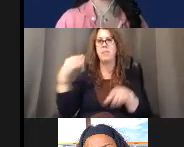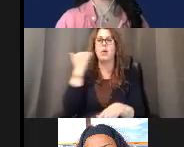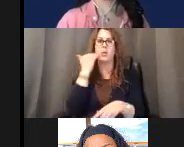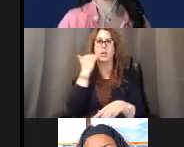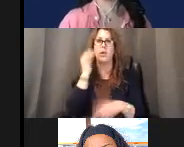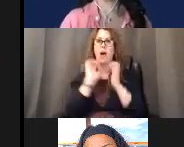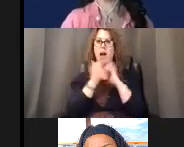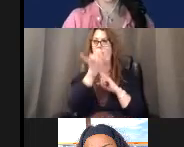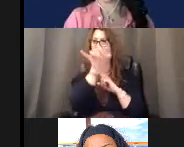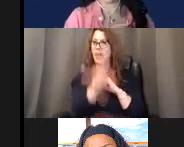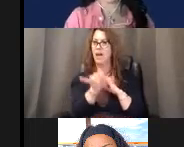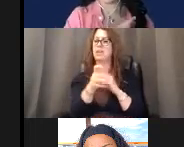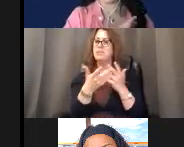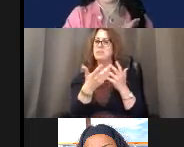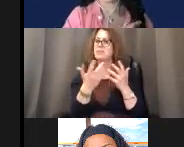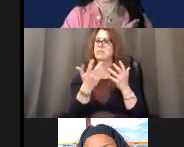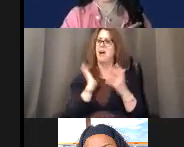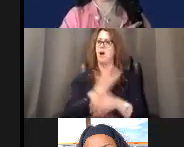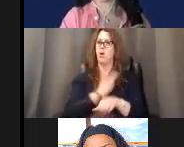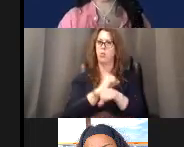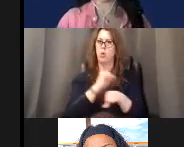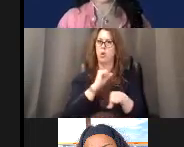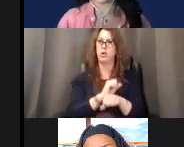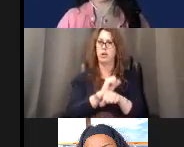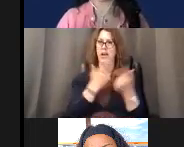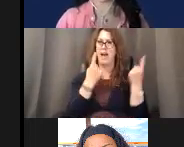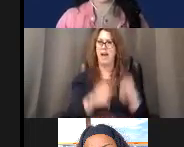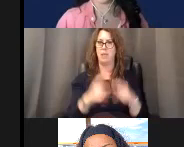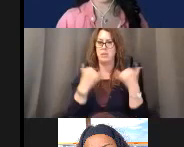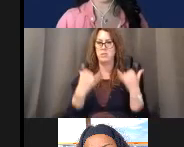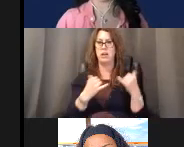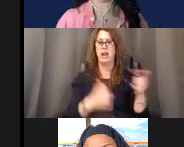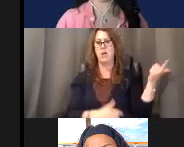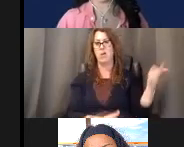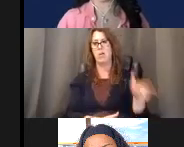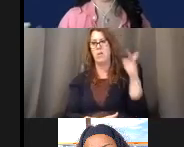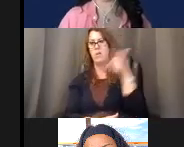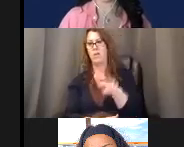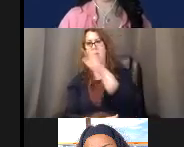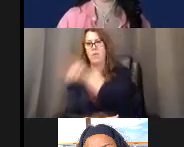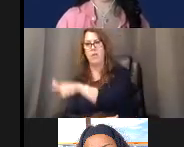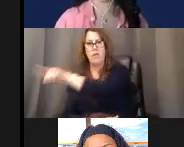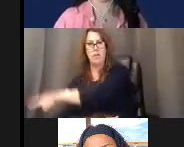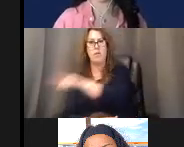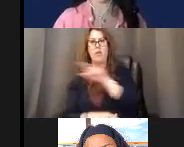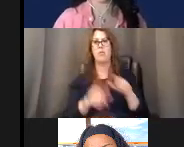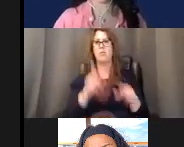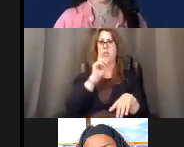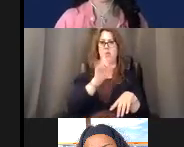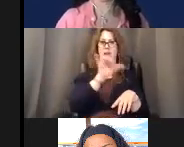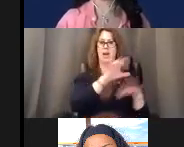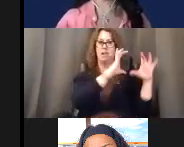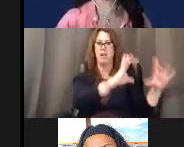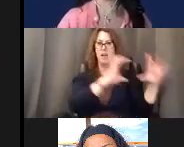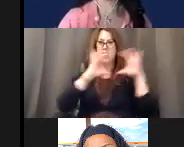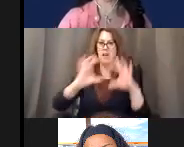siloed. And we believe that we have got to completely obliterate these silos in order to get to a space of real